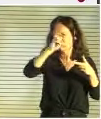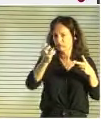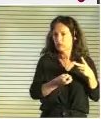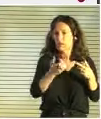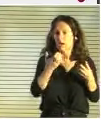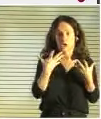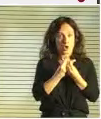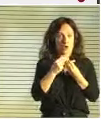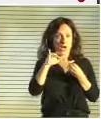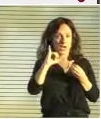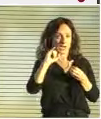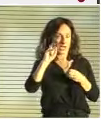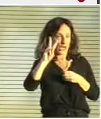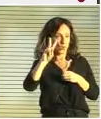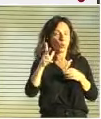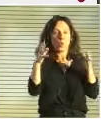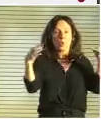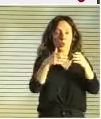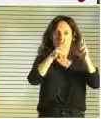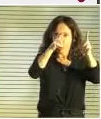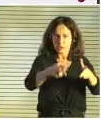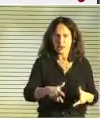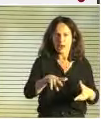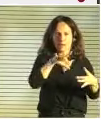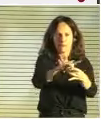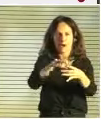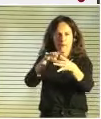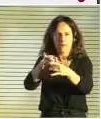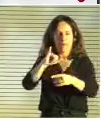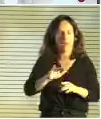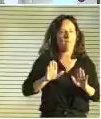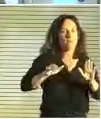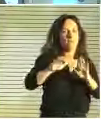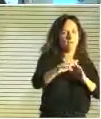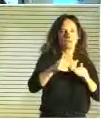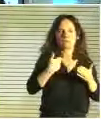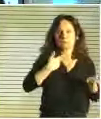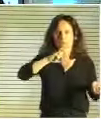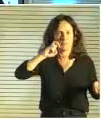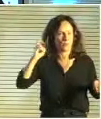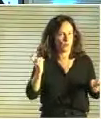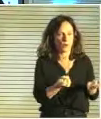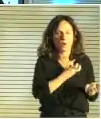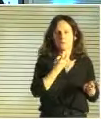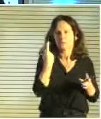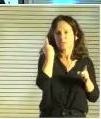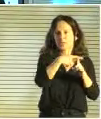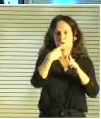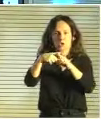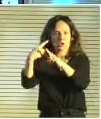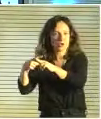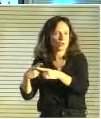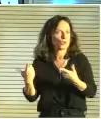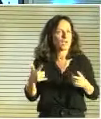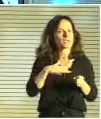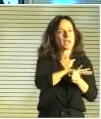Hotel. So we have excursions. We have a broad field of topics where we are working on in sustainability.